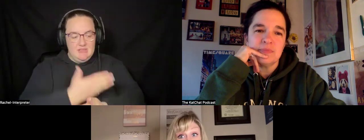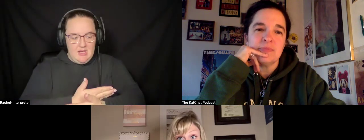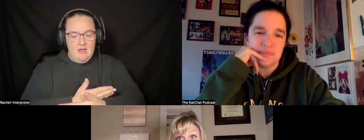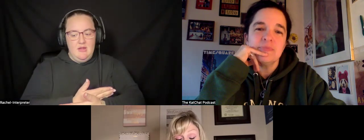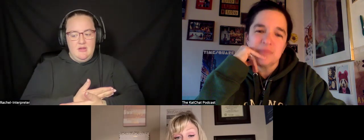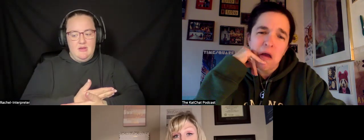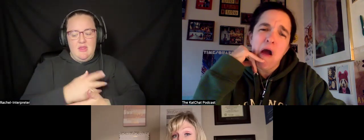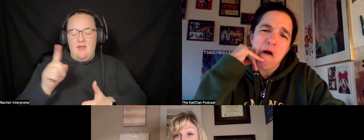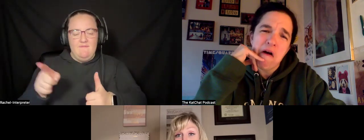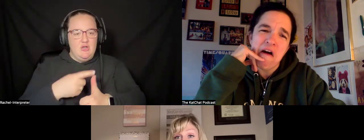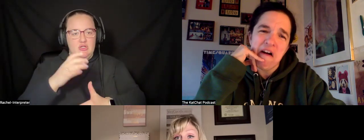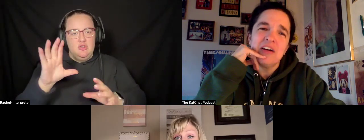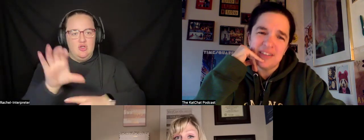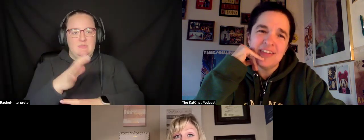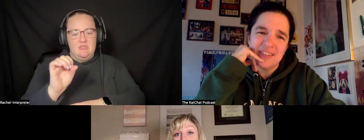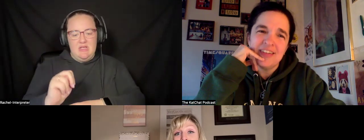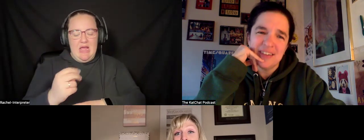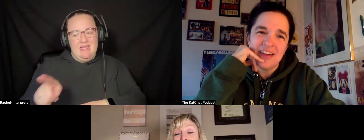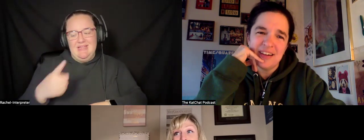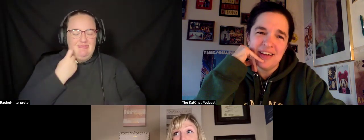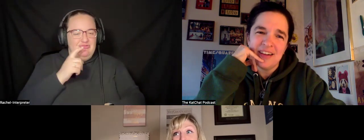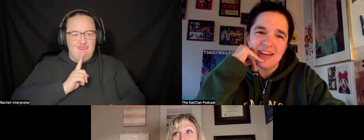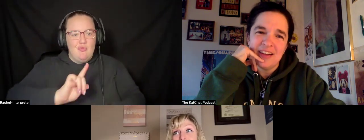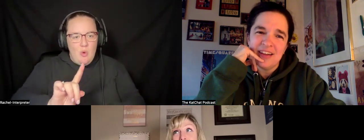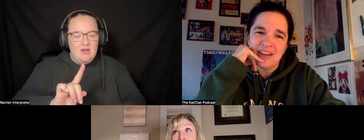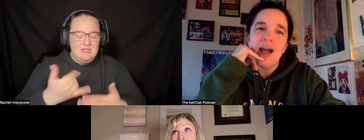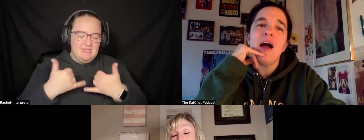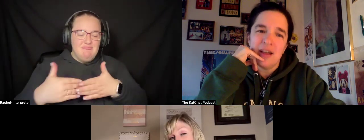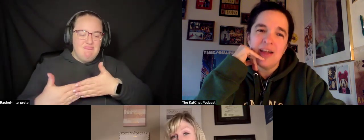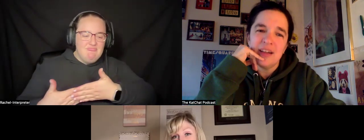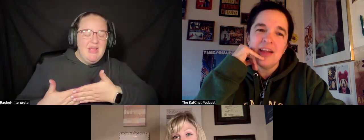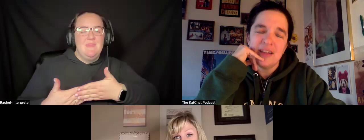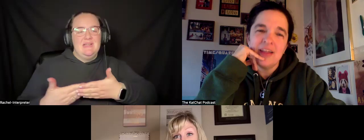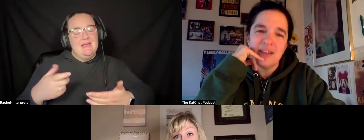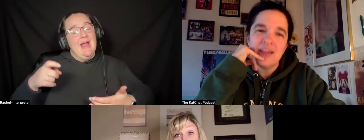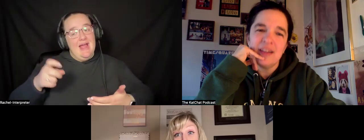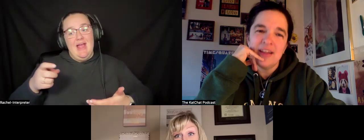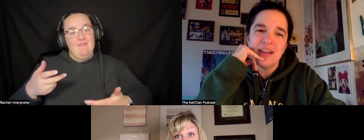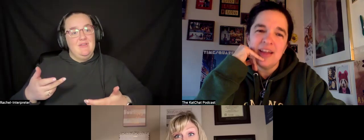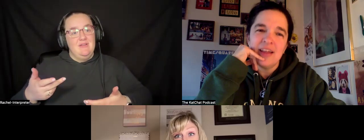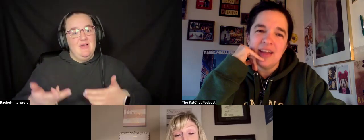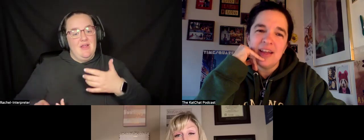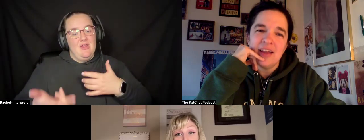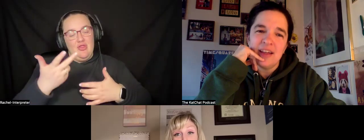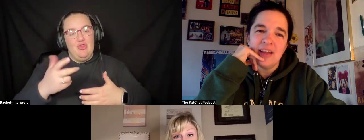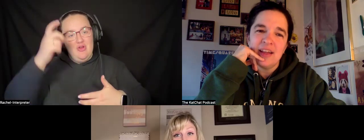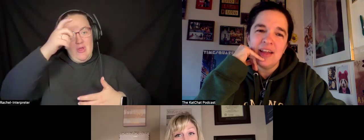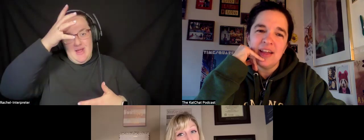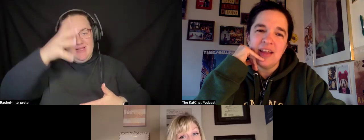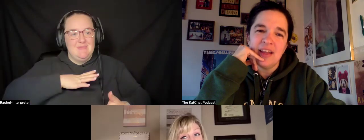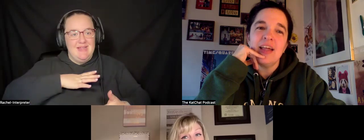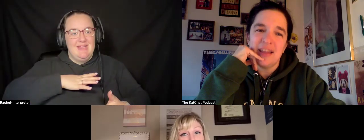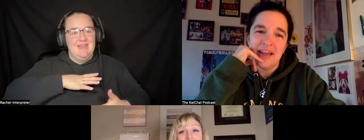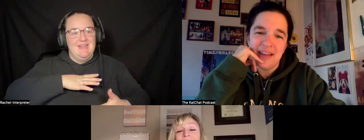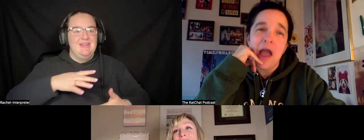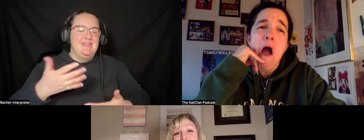turned 1, so he was still a little baby, and I was like, I have to do the three wise men photo op. So we would be three wise men